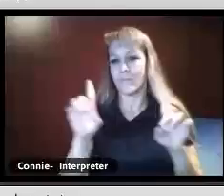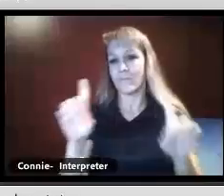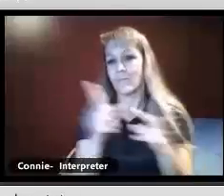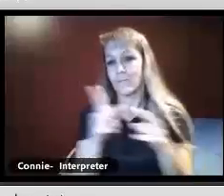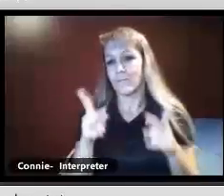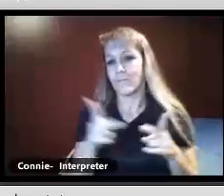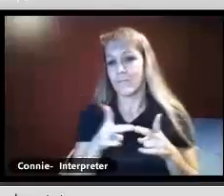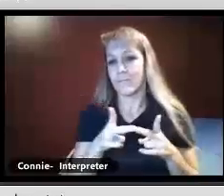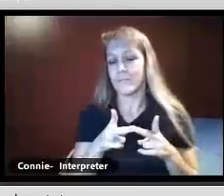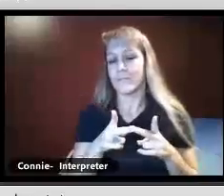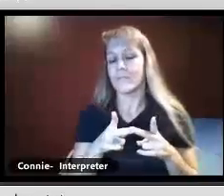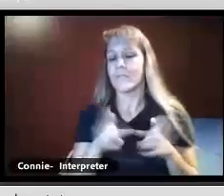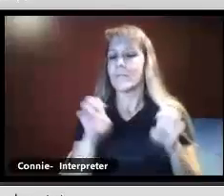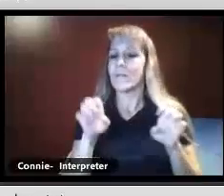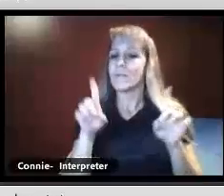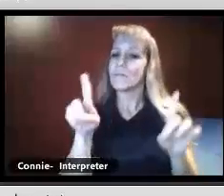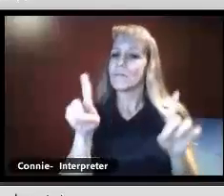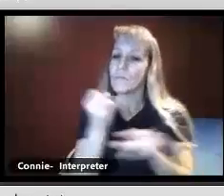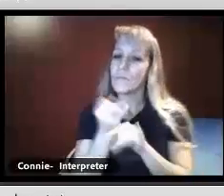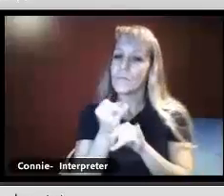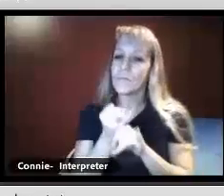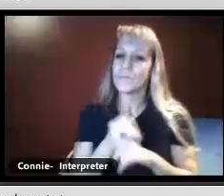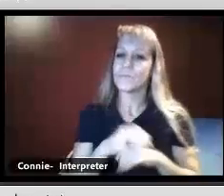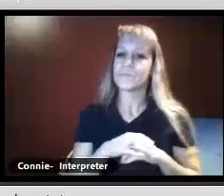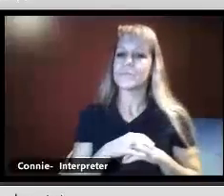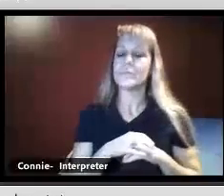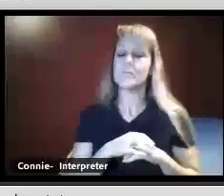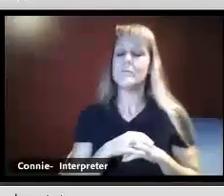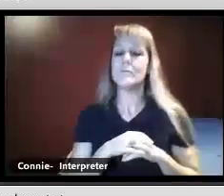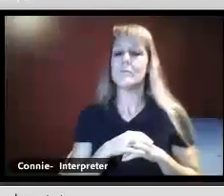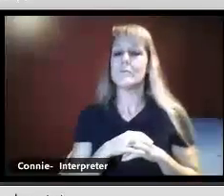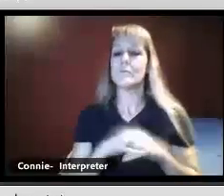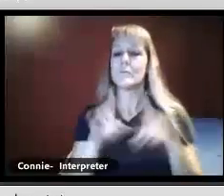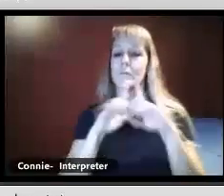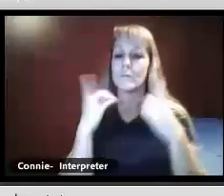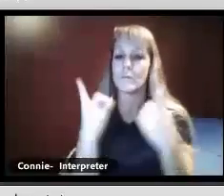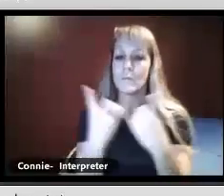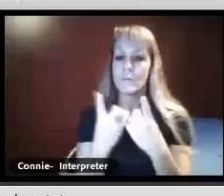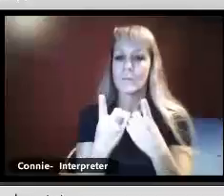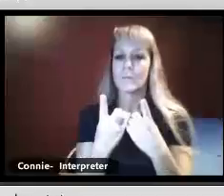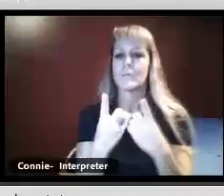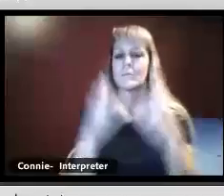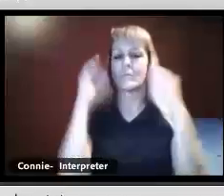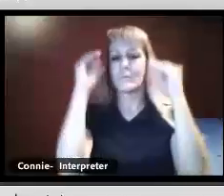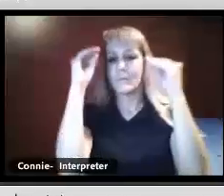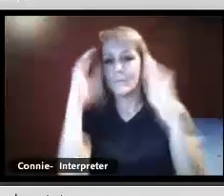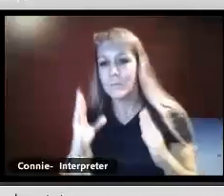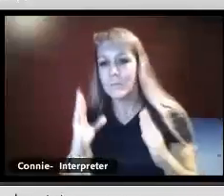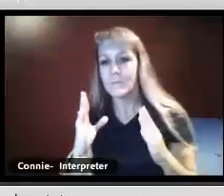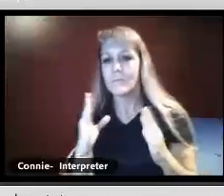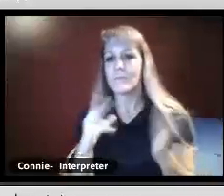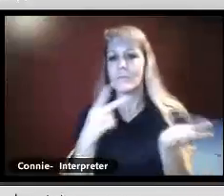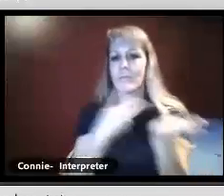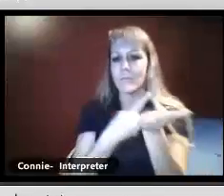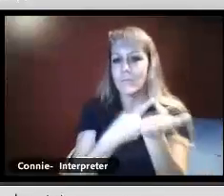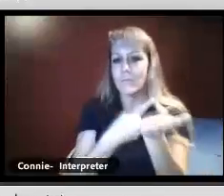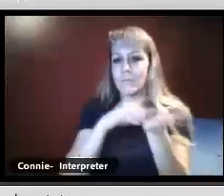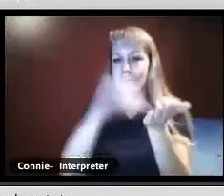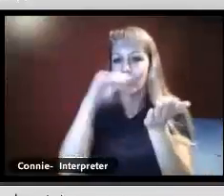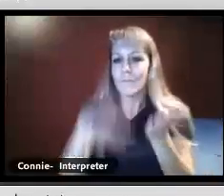Here's what you should know. Educational institutions, departments, individual professors, graduate students,